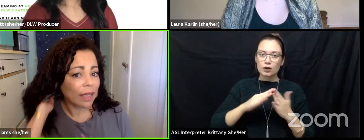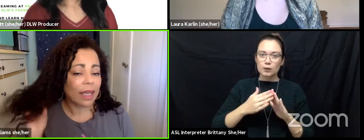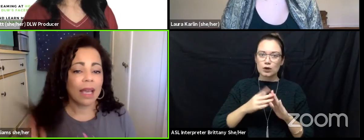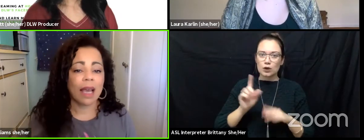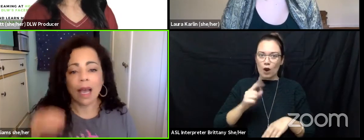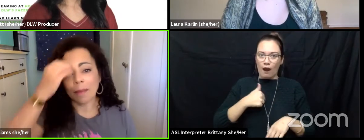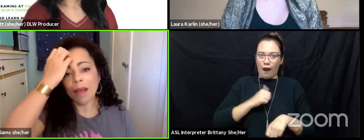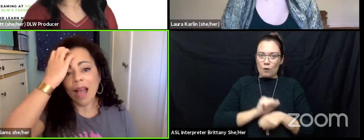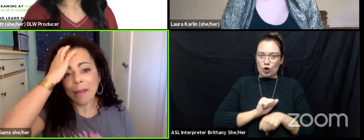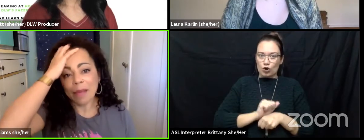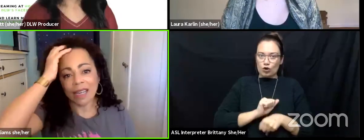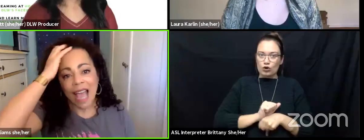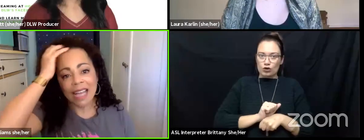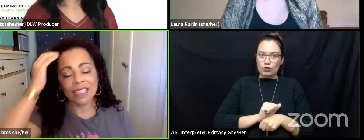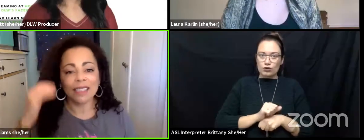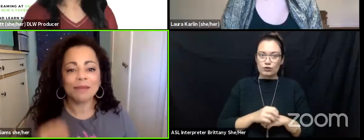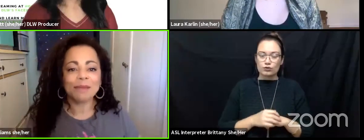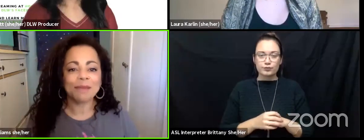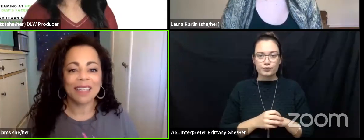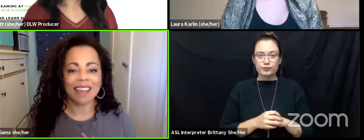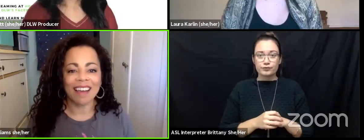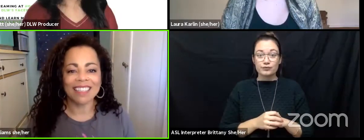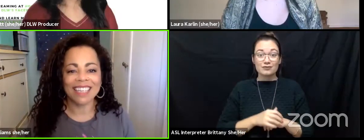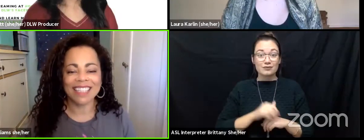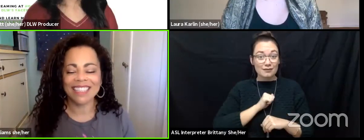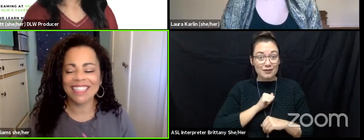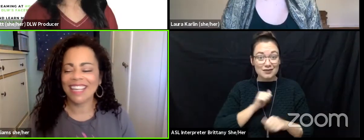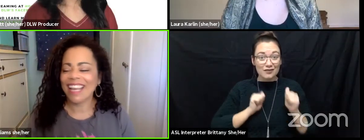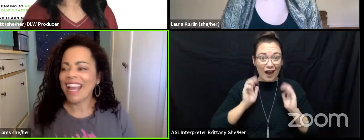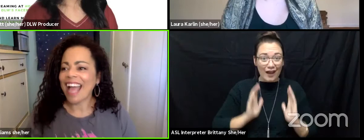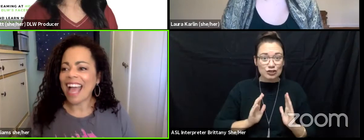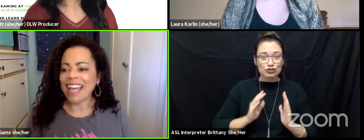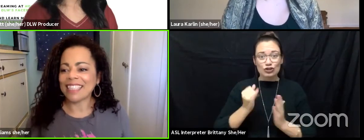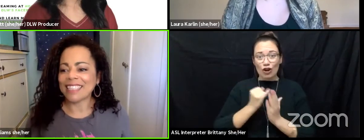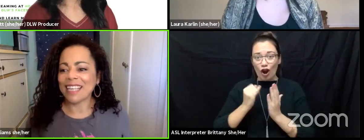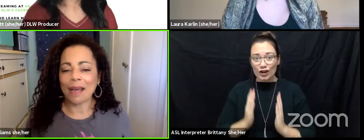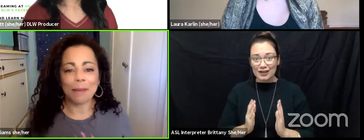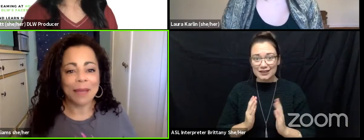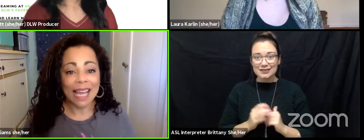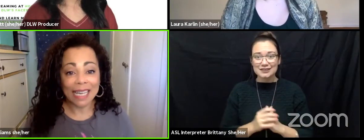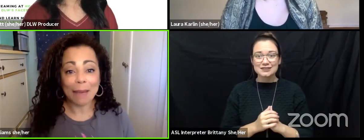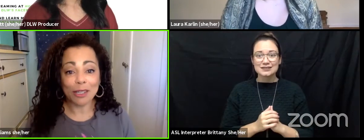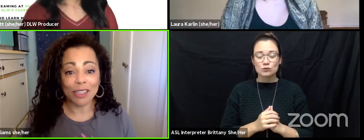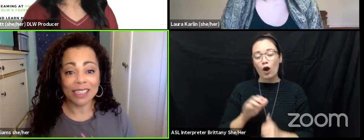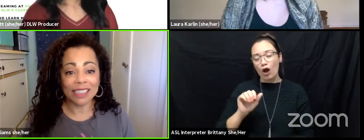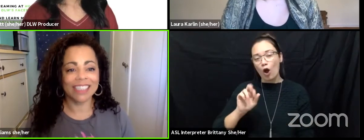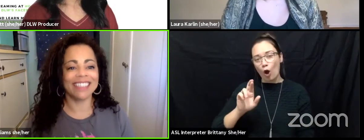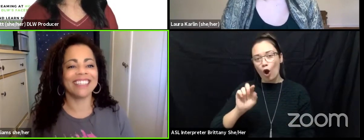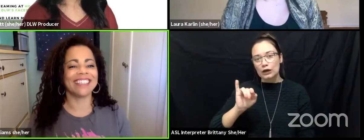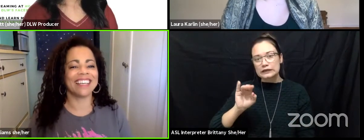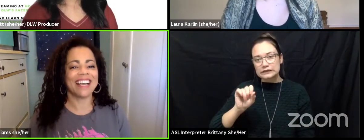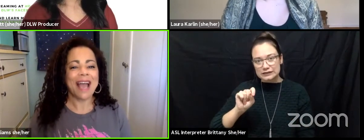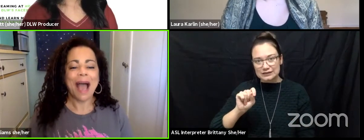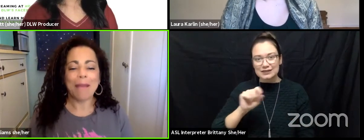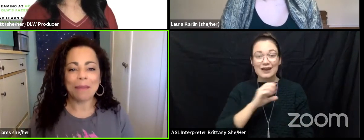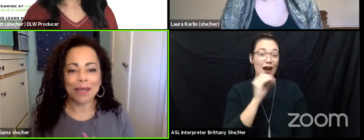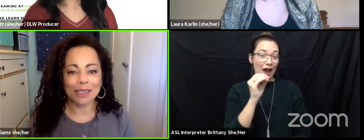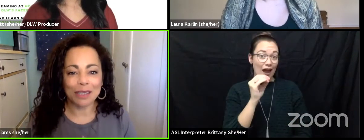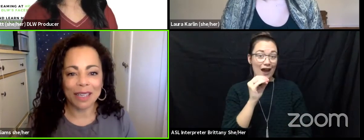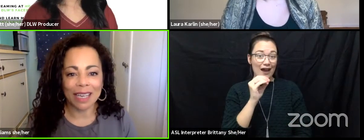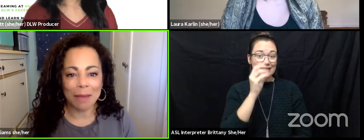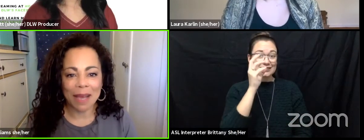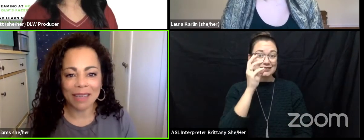with. I'm an actor, an artist, and an immigrant. I'm